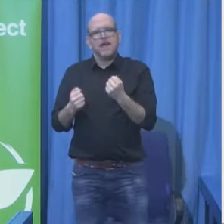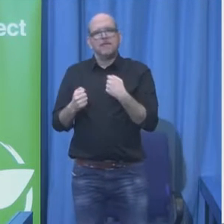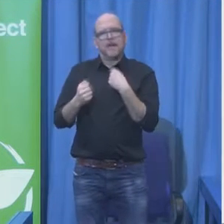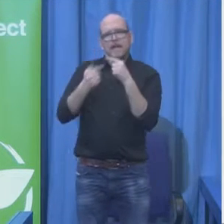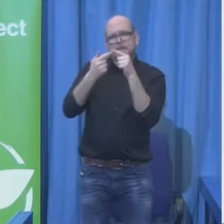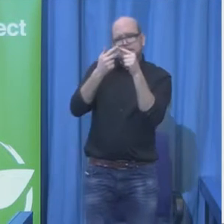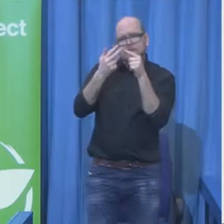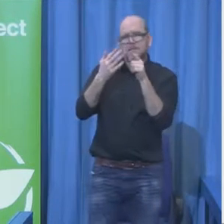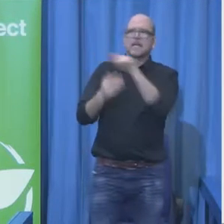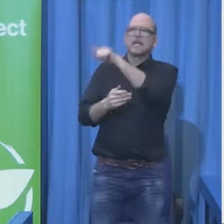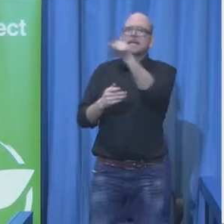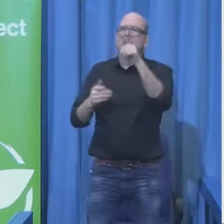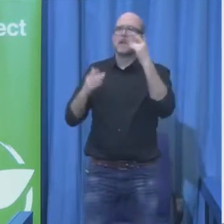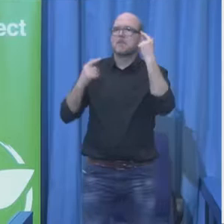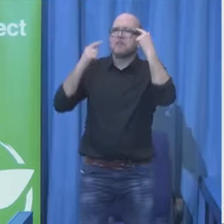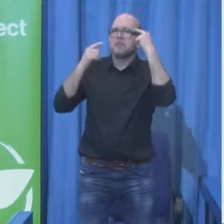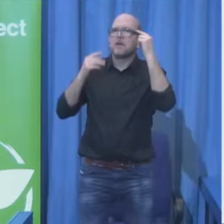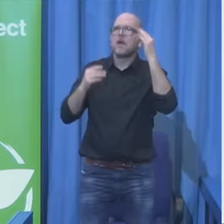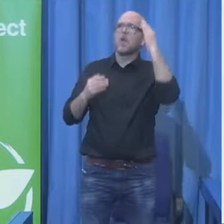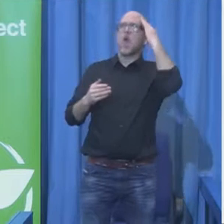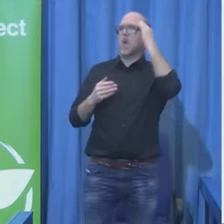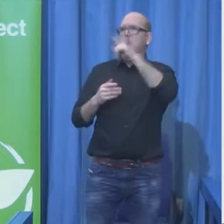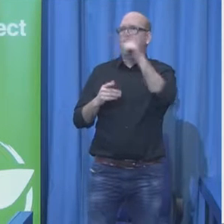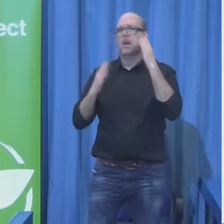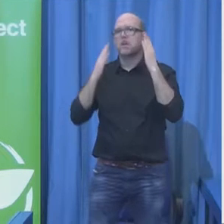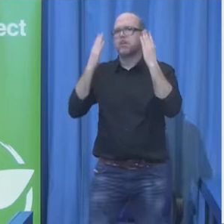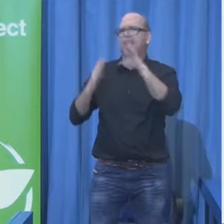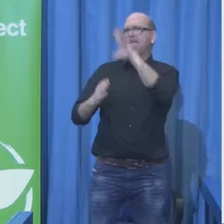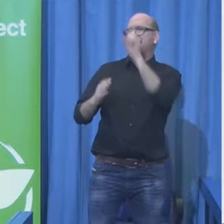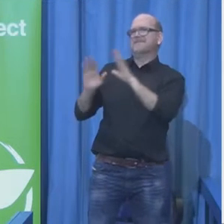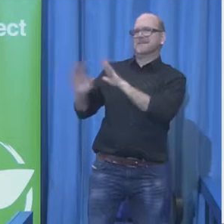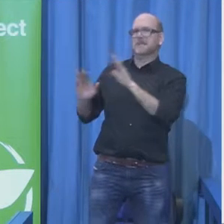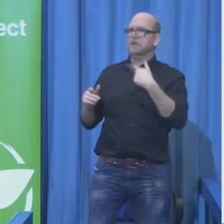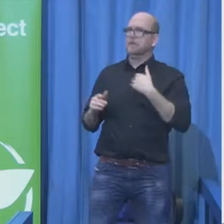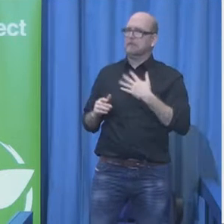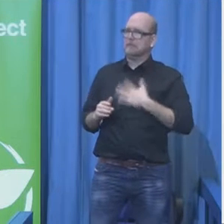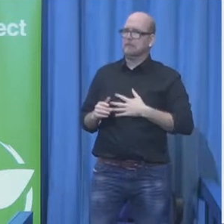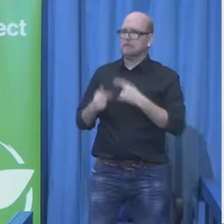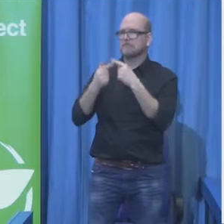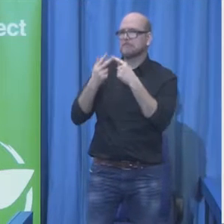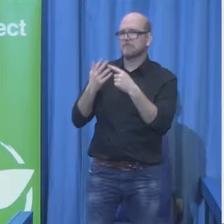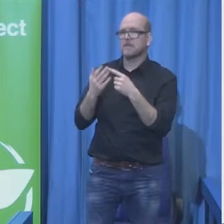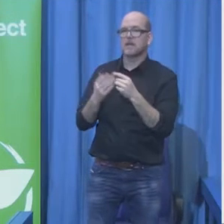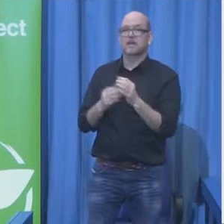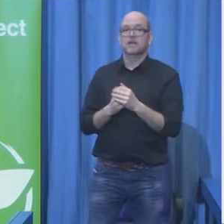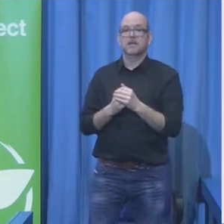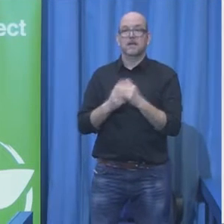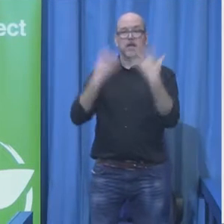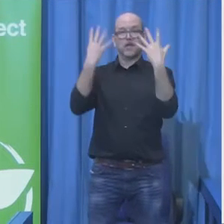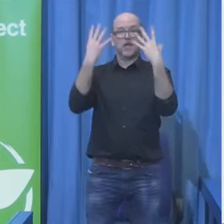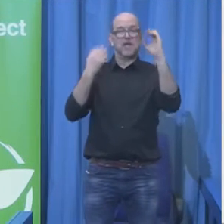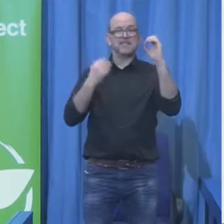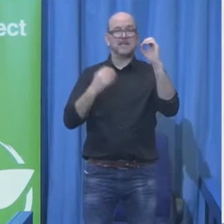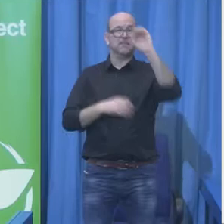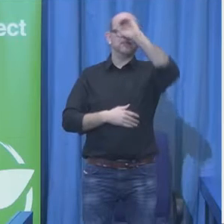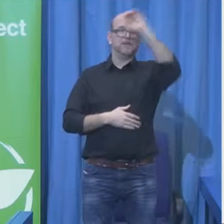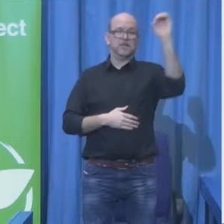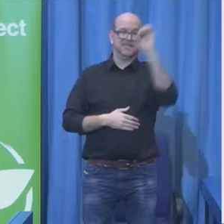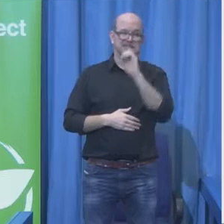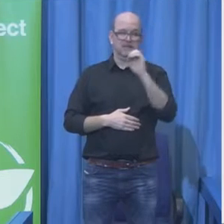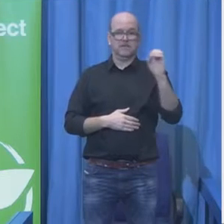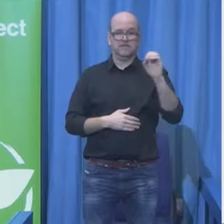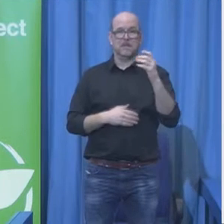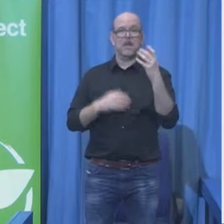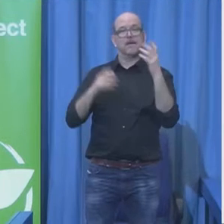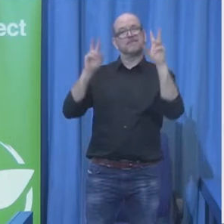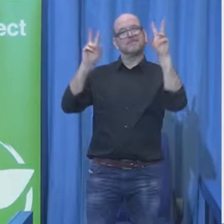90% of the countries in Africa have no safety net. So we have this continuous cycle of, if